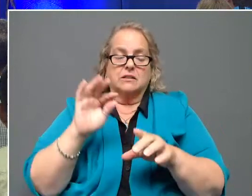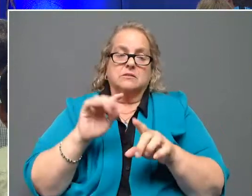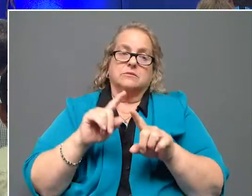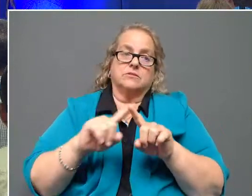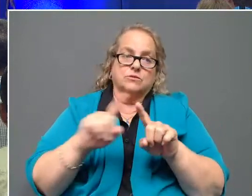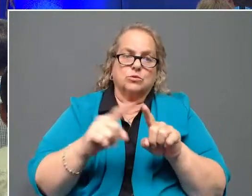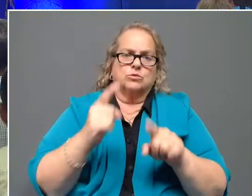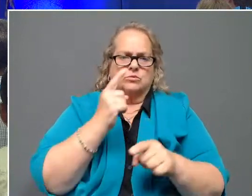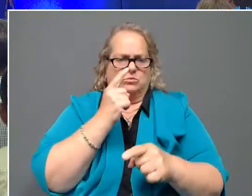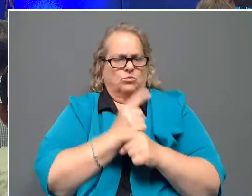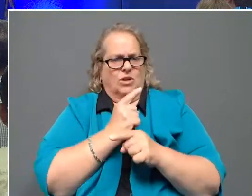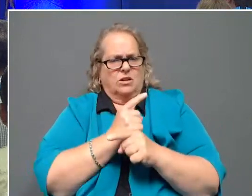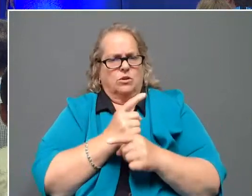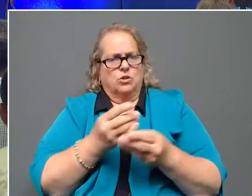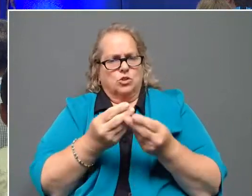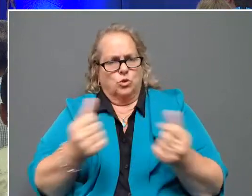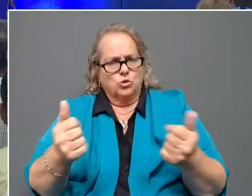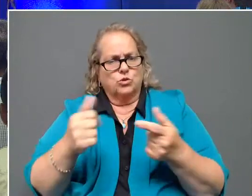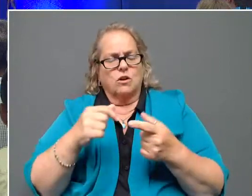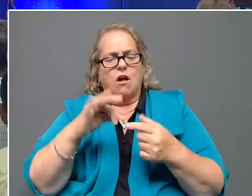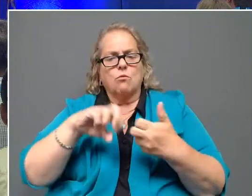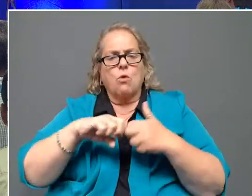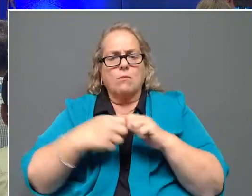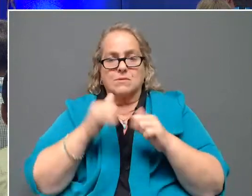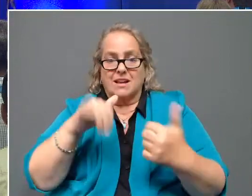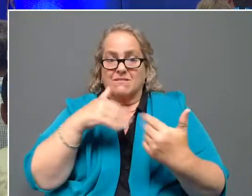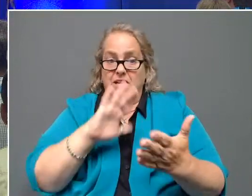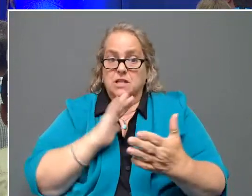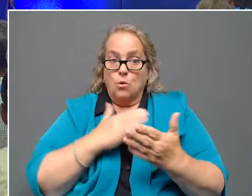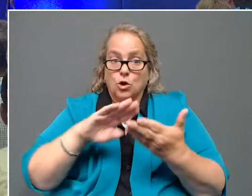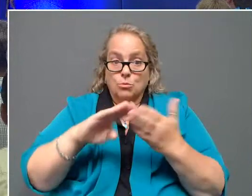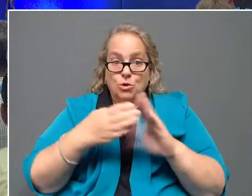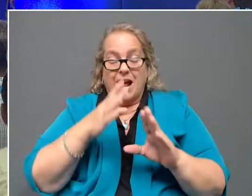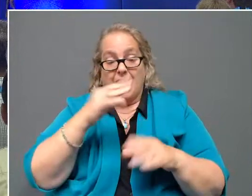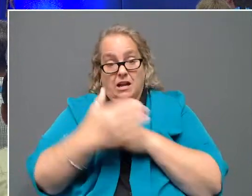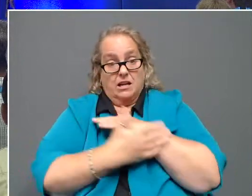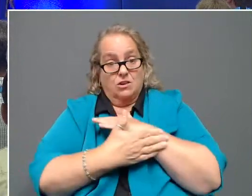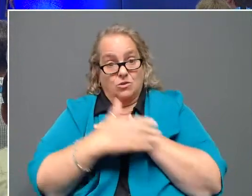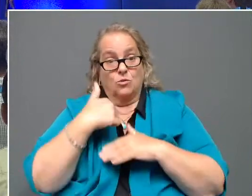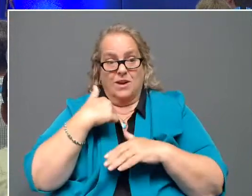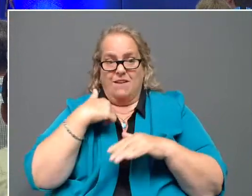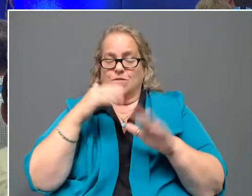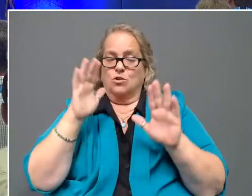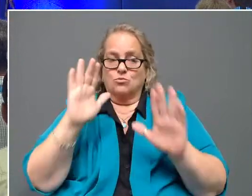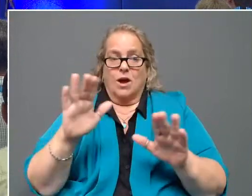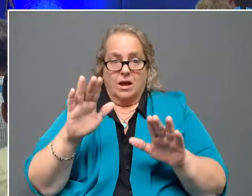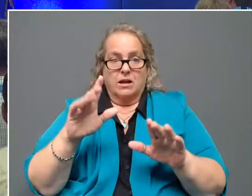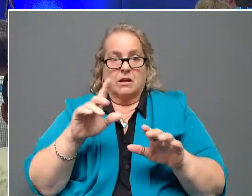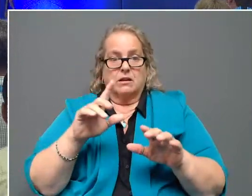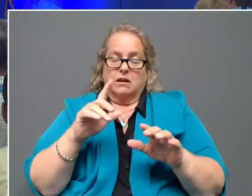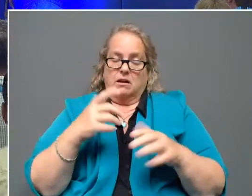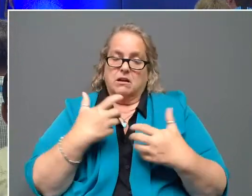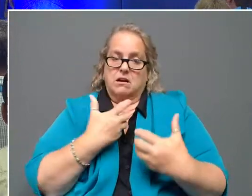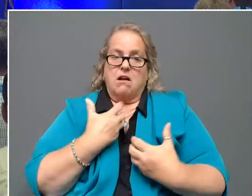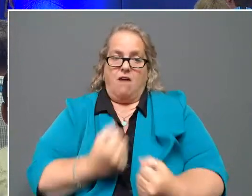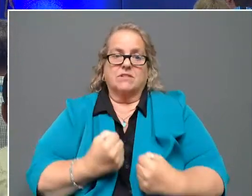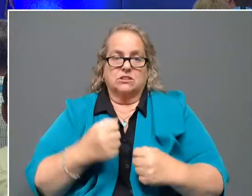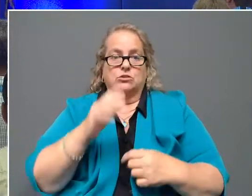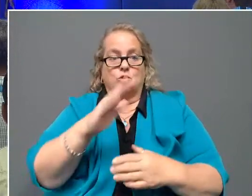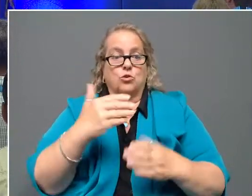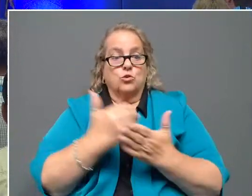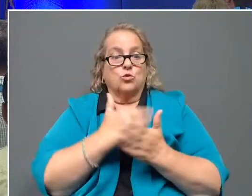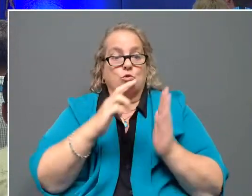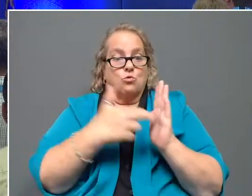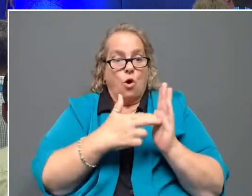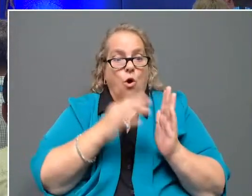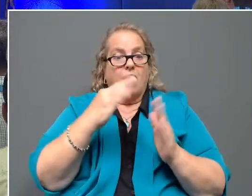facing our community and our country. We have great confidence that in your new role as Chair of the House Budget Committee, you'll continue